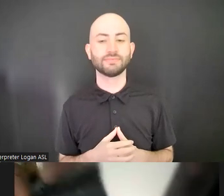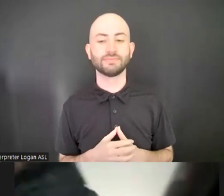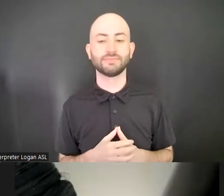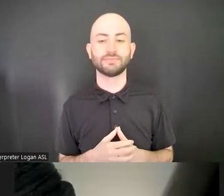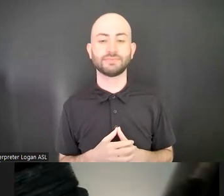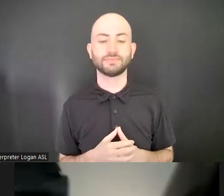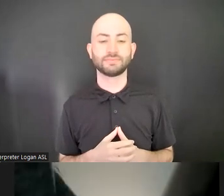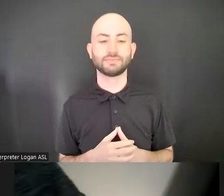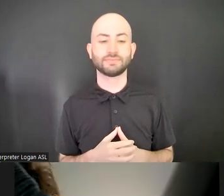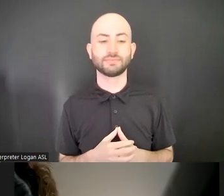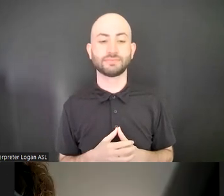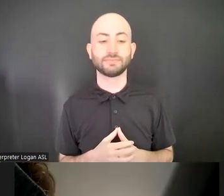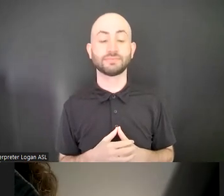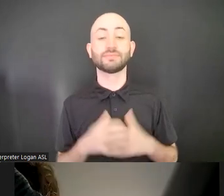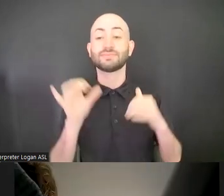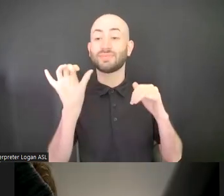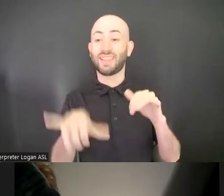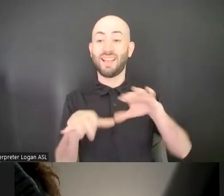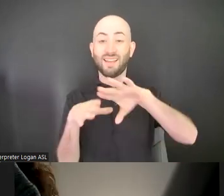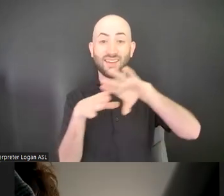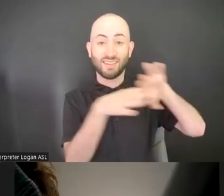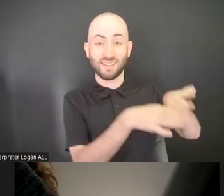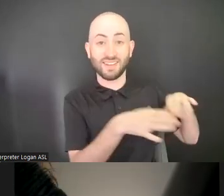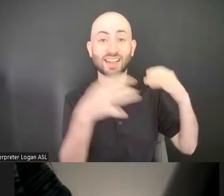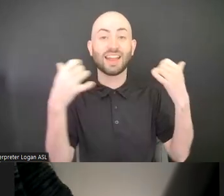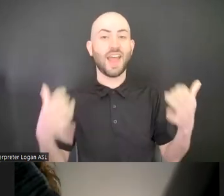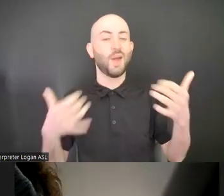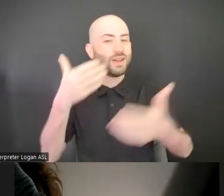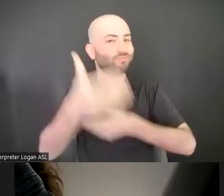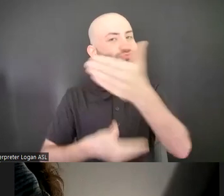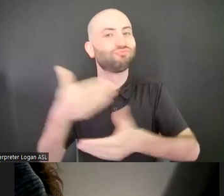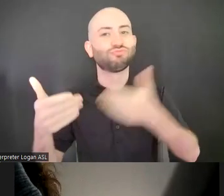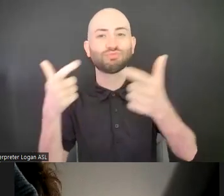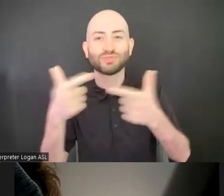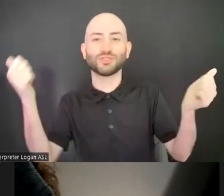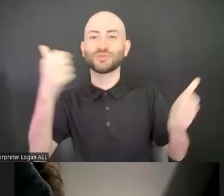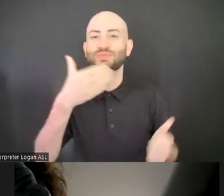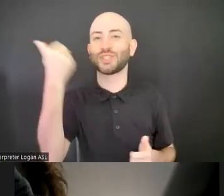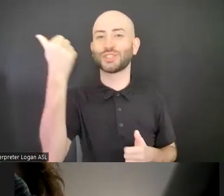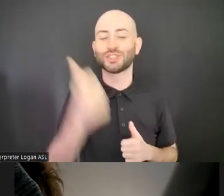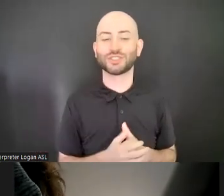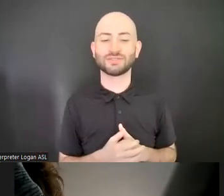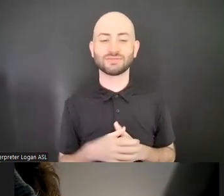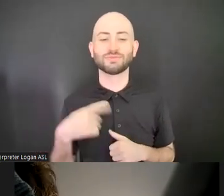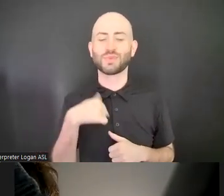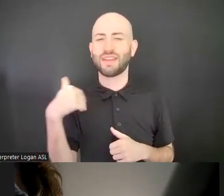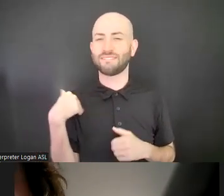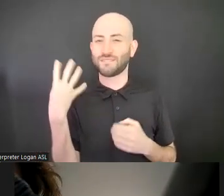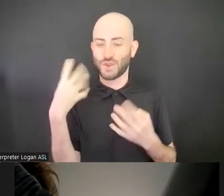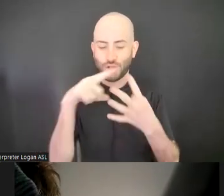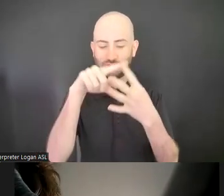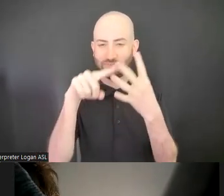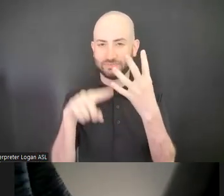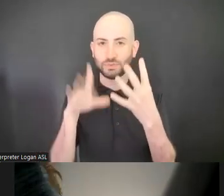with that out of the way let's move on to bigger and better things we have four sections our